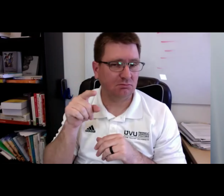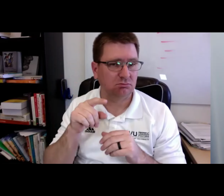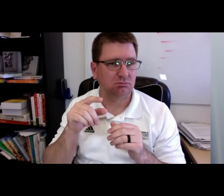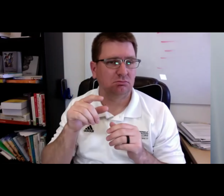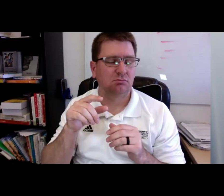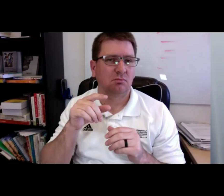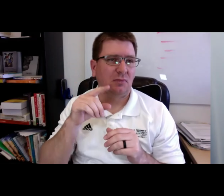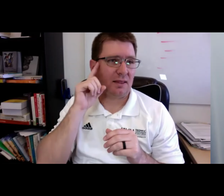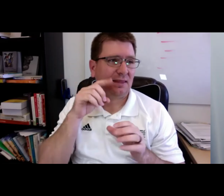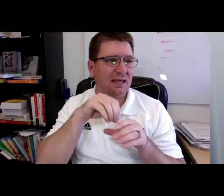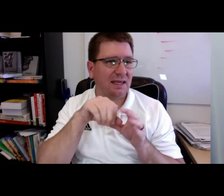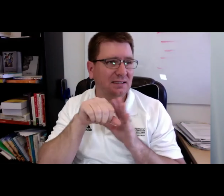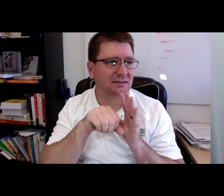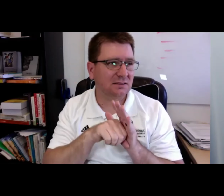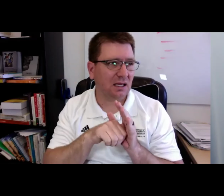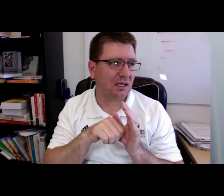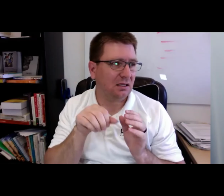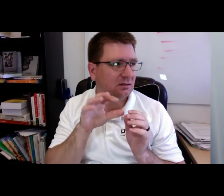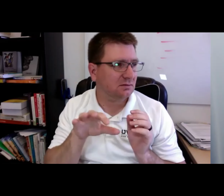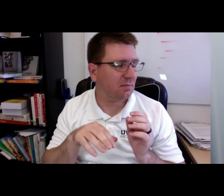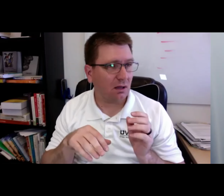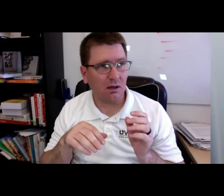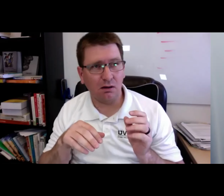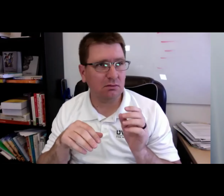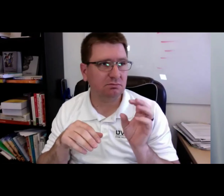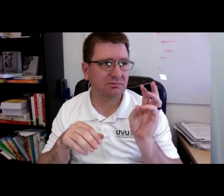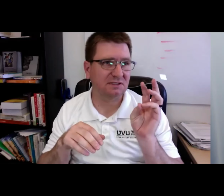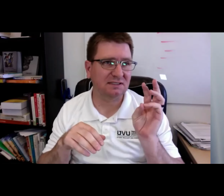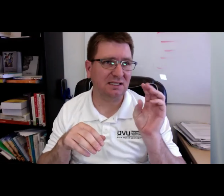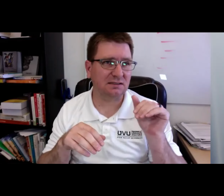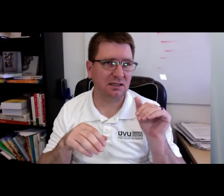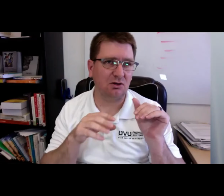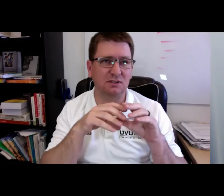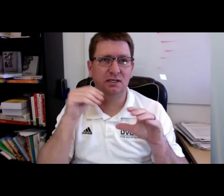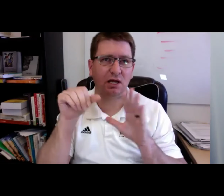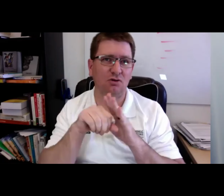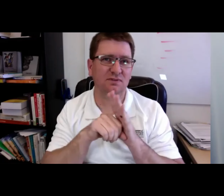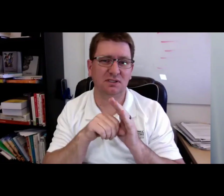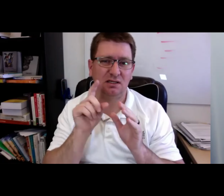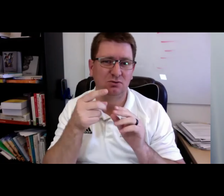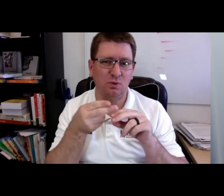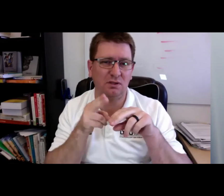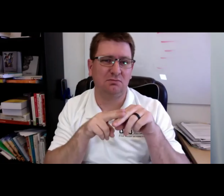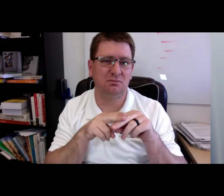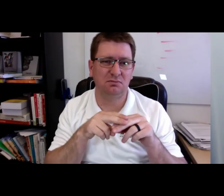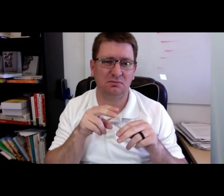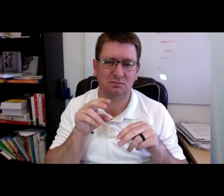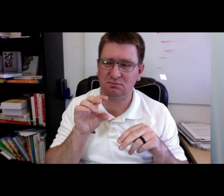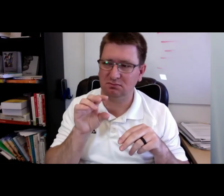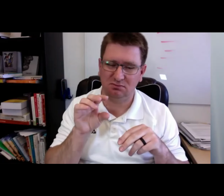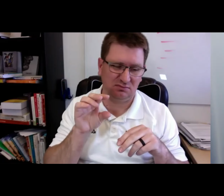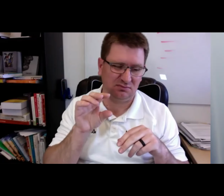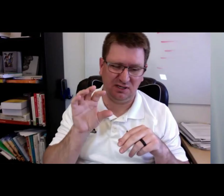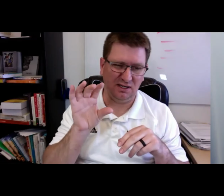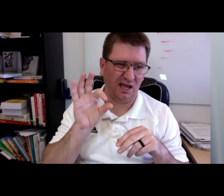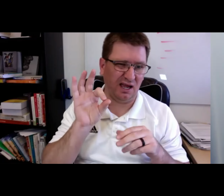but that is a pretty reasonable expense for college. And then in-state, maybe